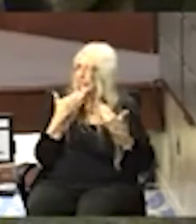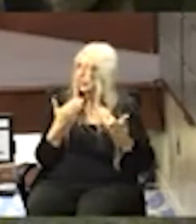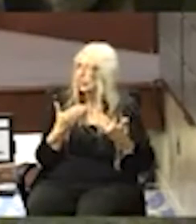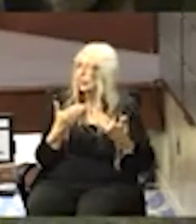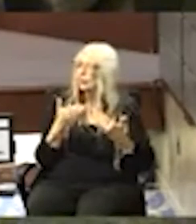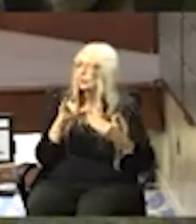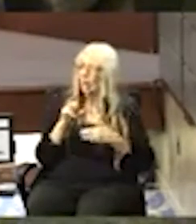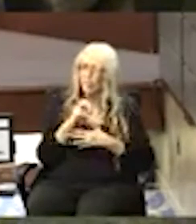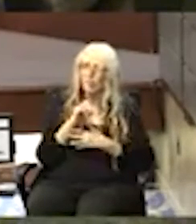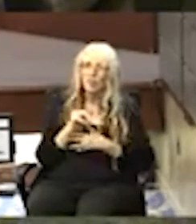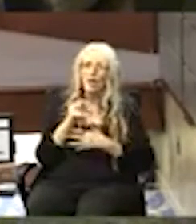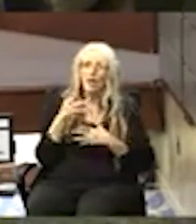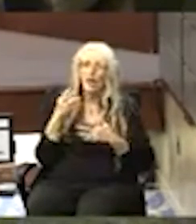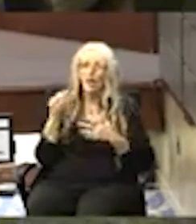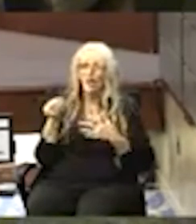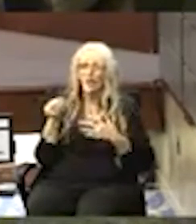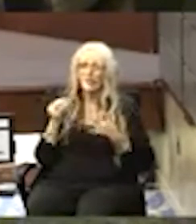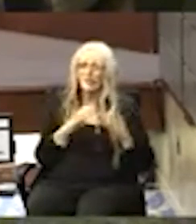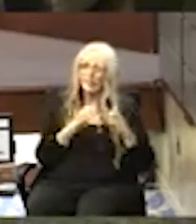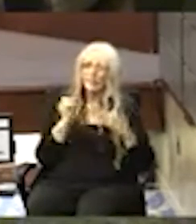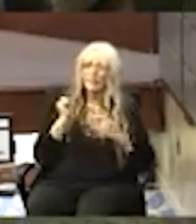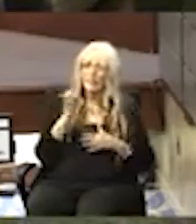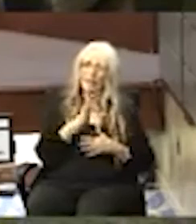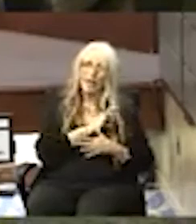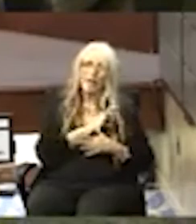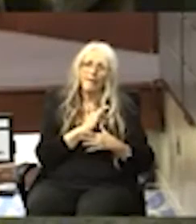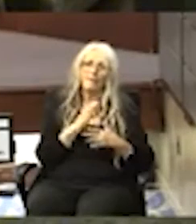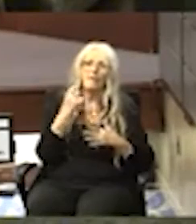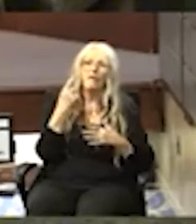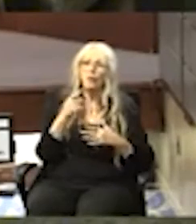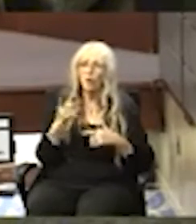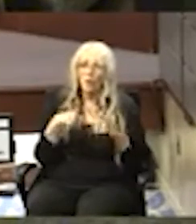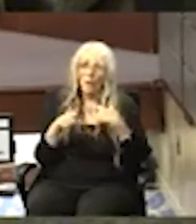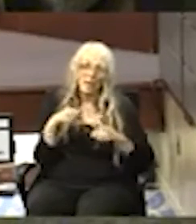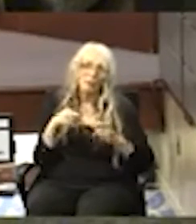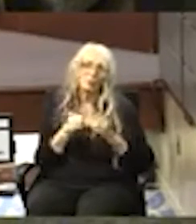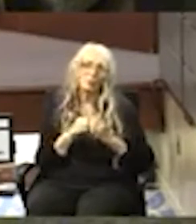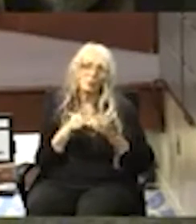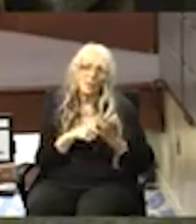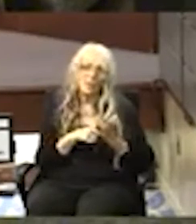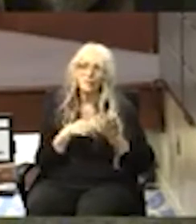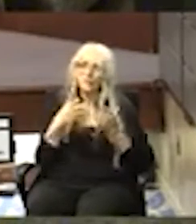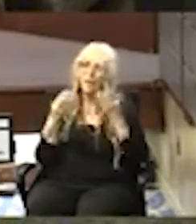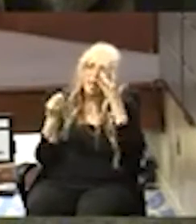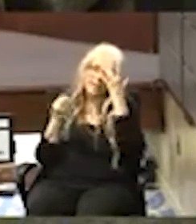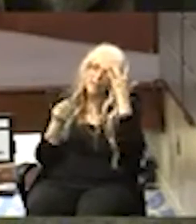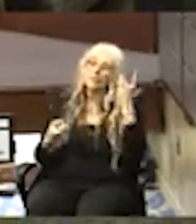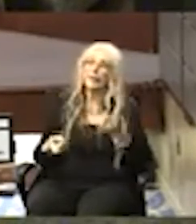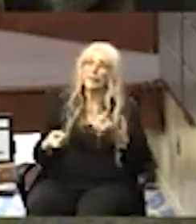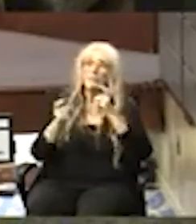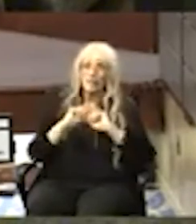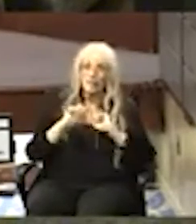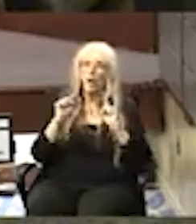you, Jonathan and city staff for even coming up with this and giving me